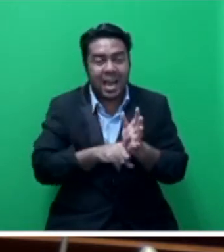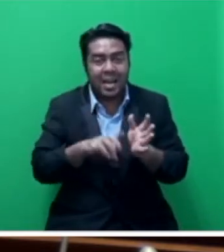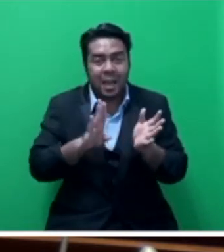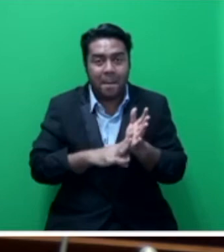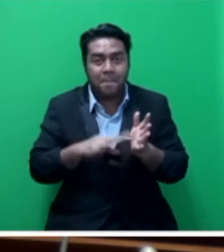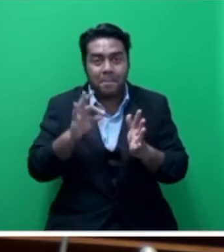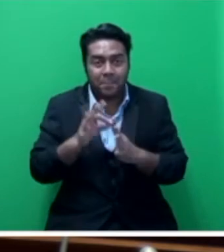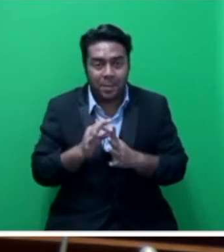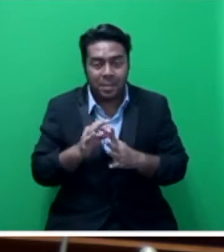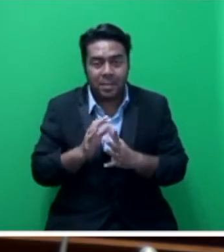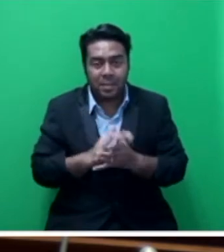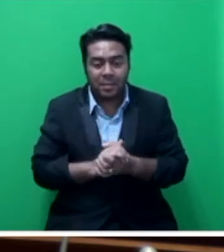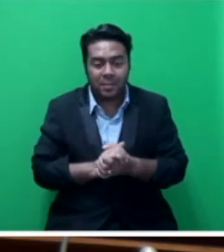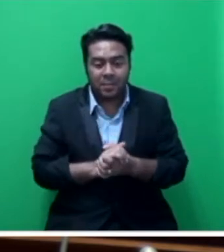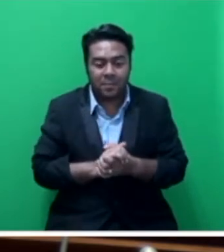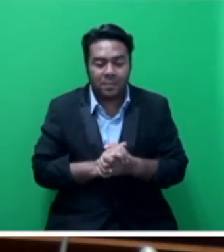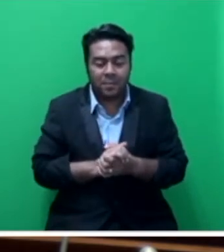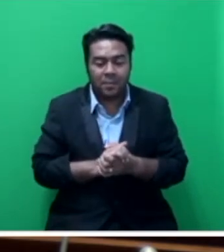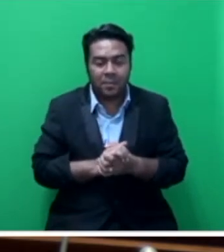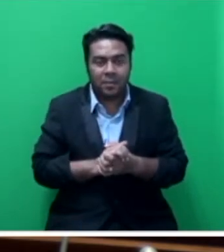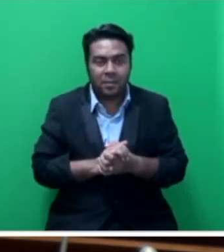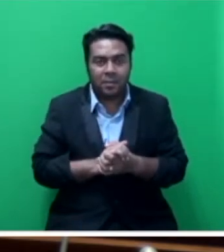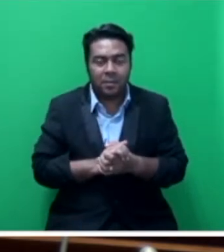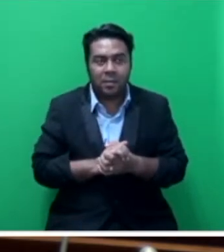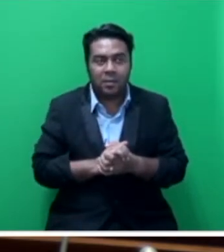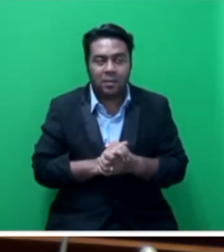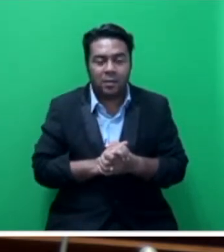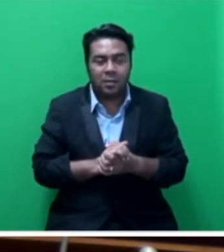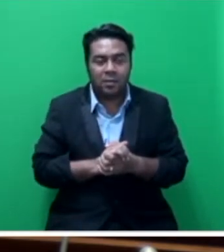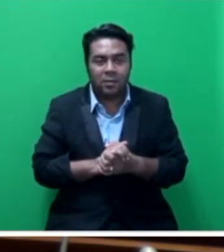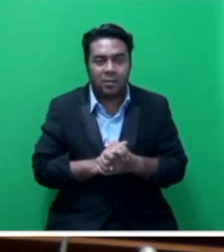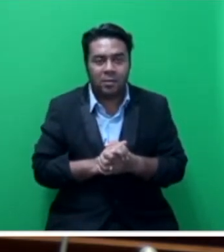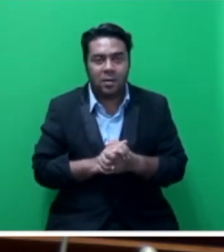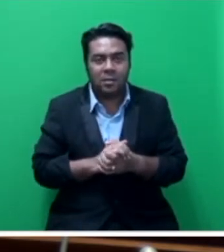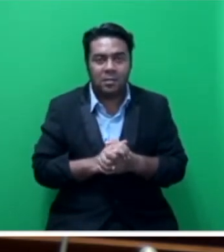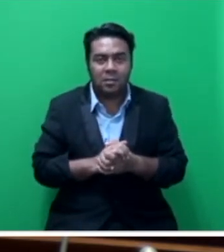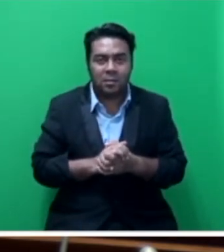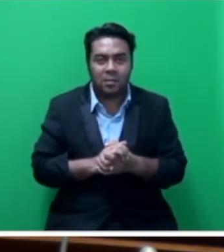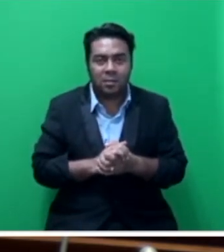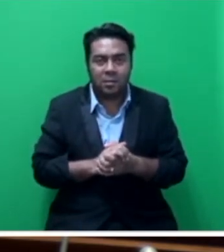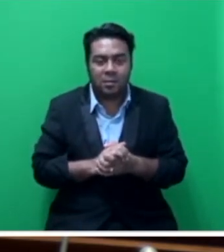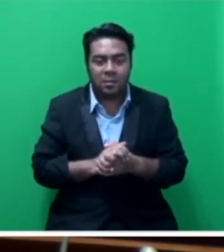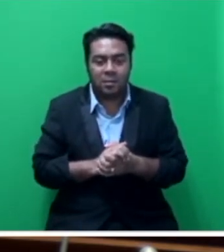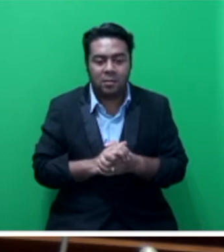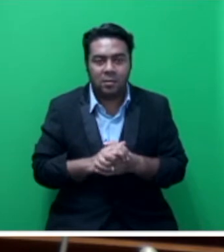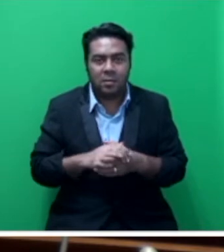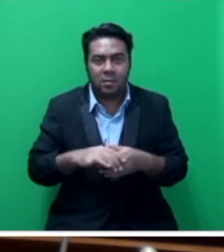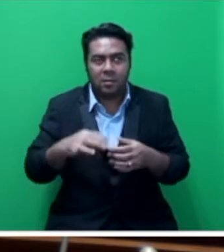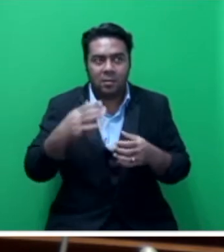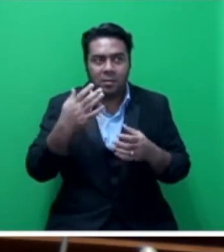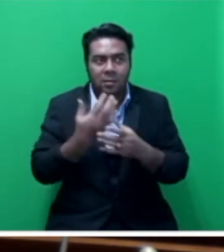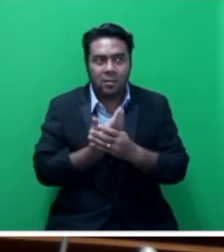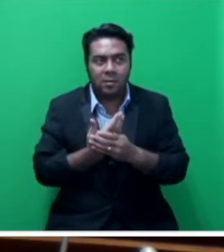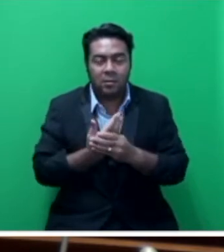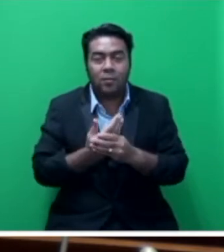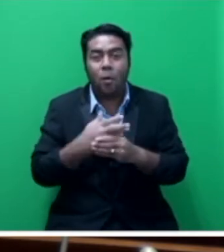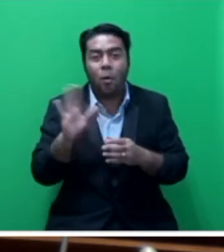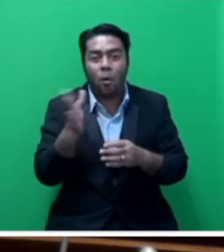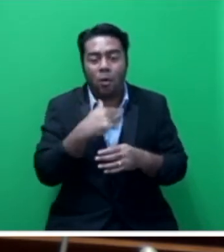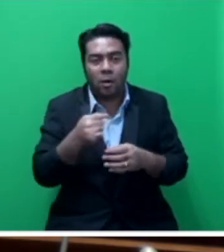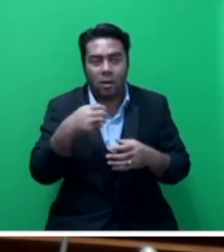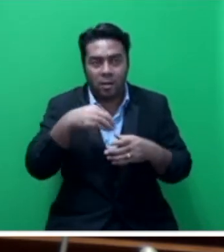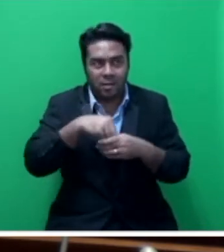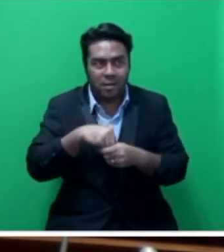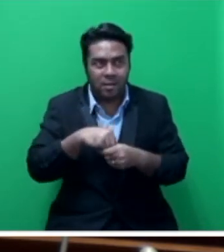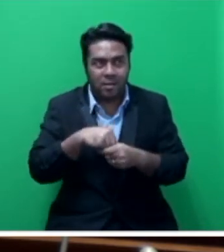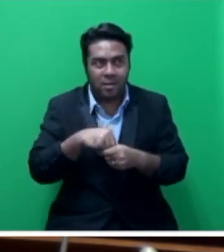been engaging stakeholders from across all the sectors to help our economic recovery. And under their